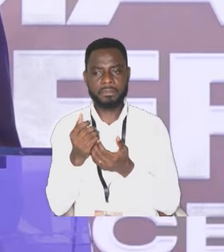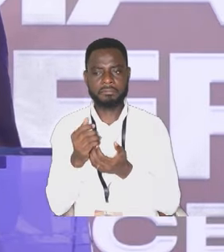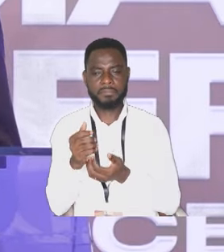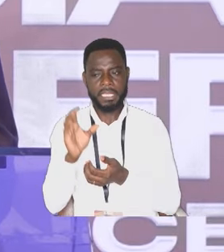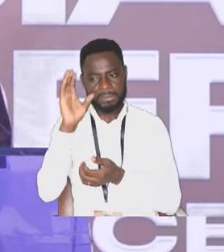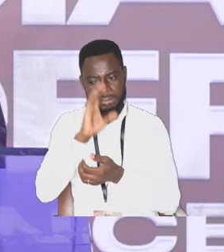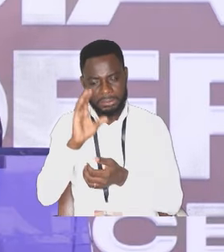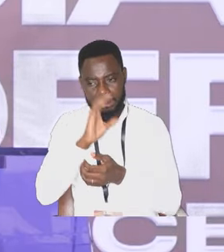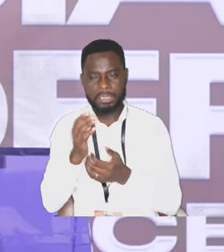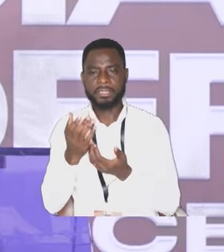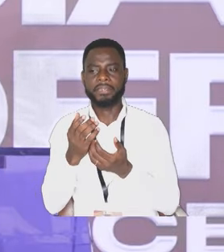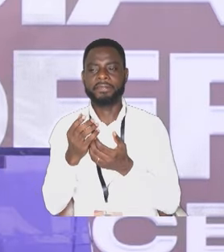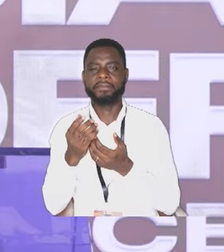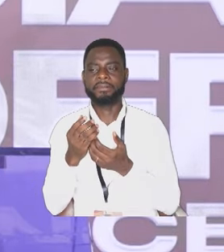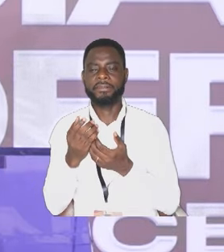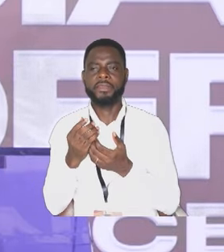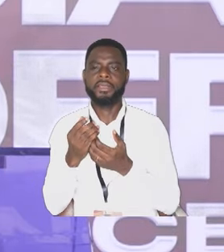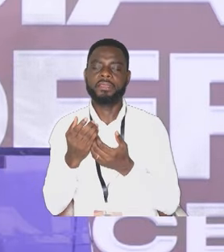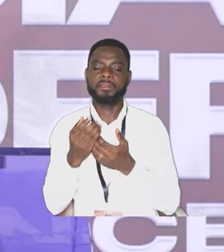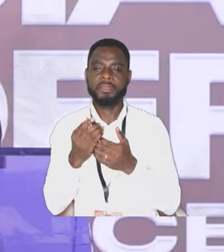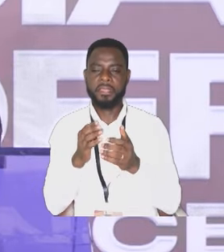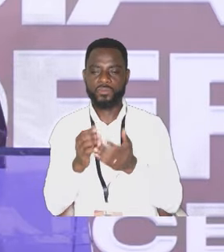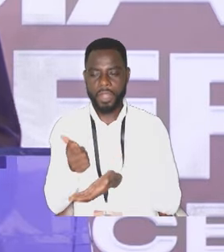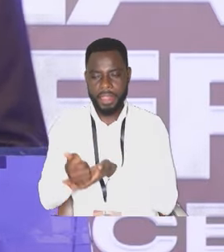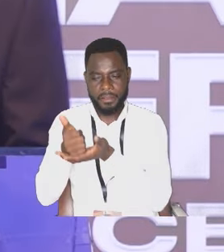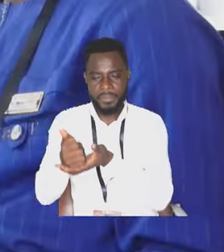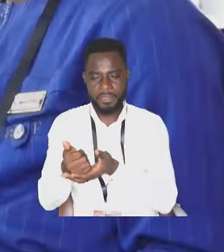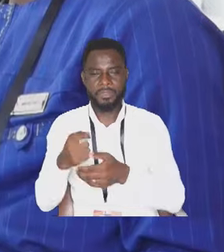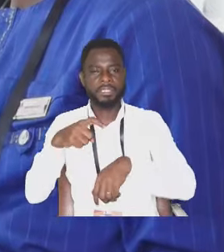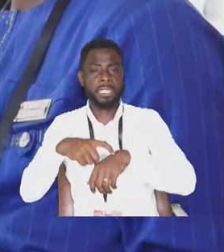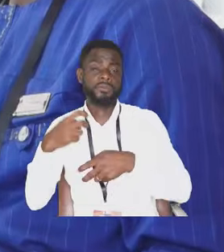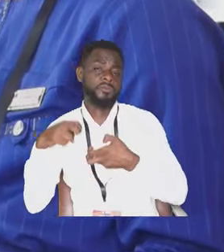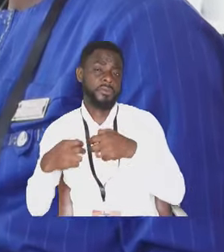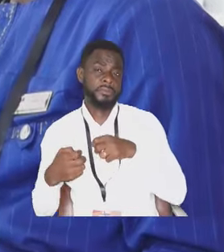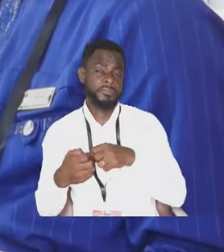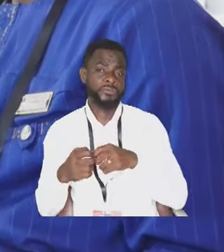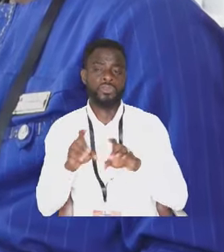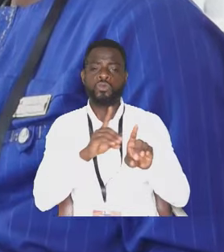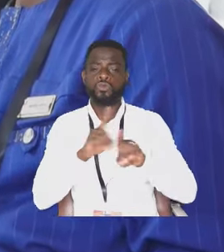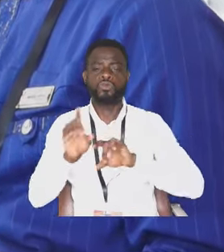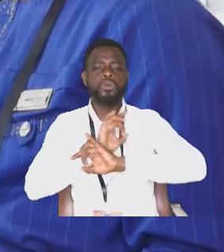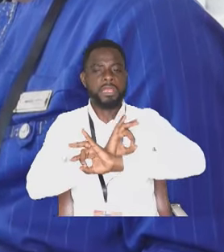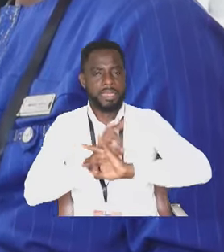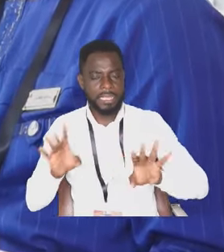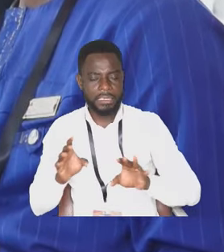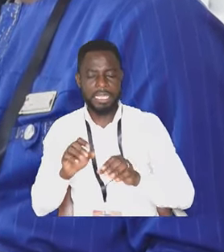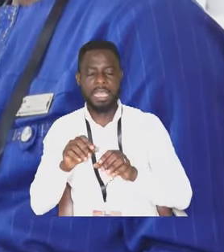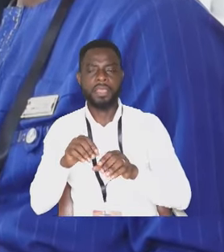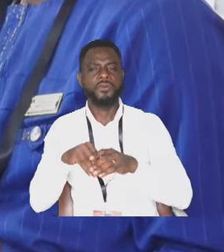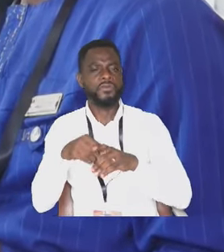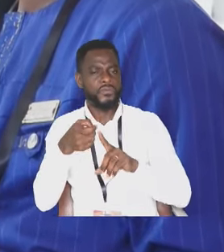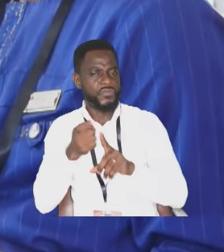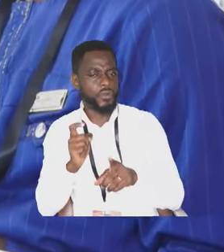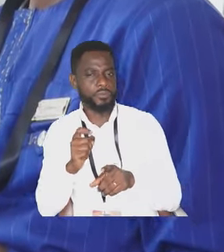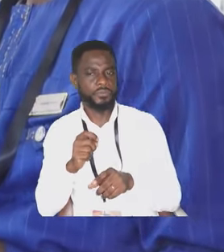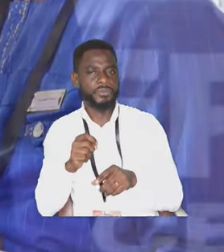of evil orchestration and ungodly ploys. And that one, do nothing out of selfish ambition or vain